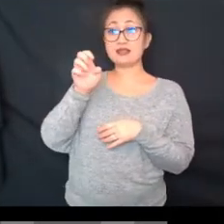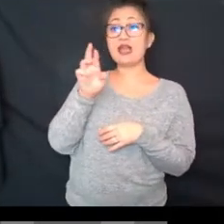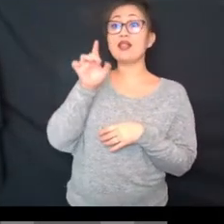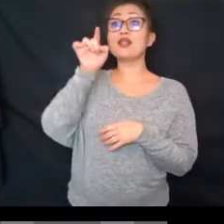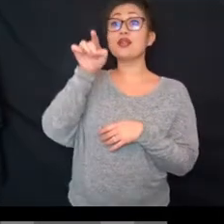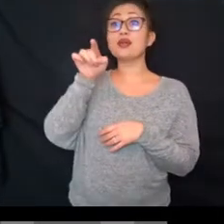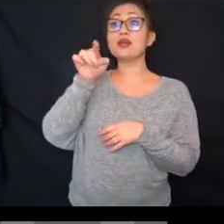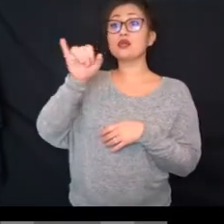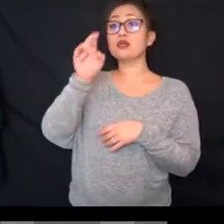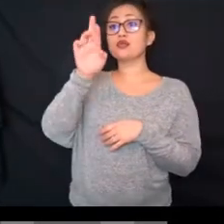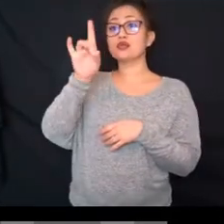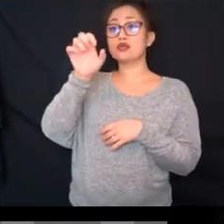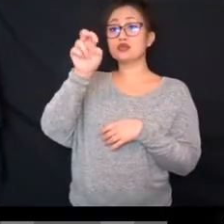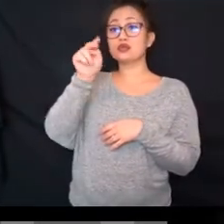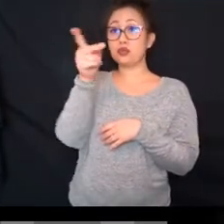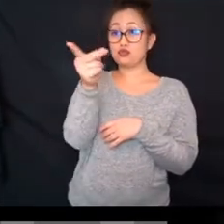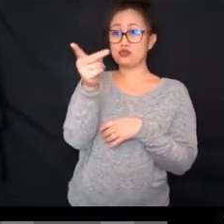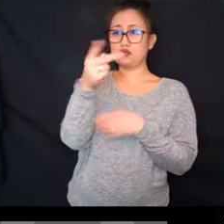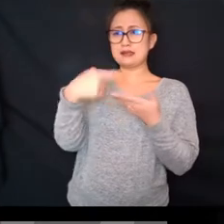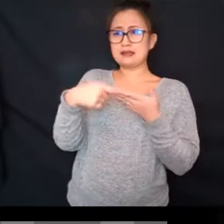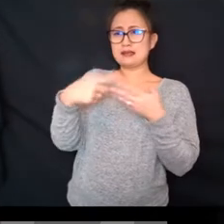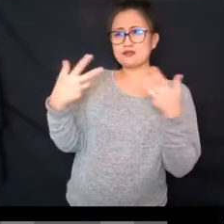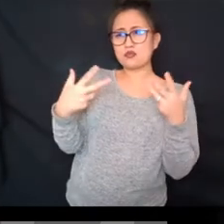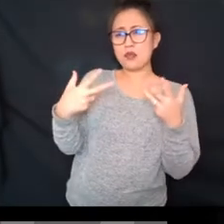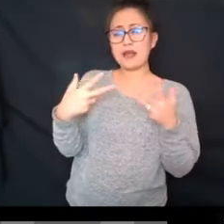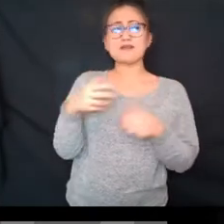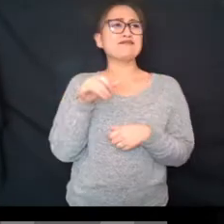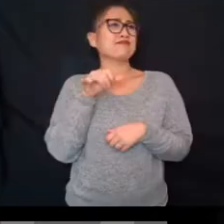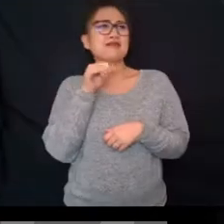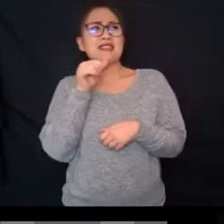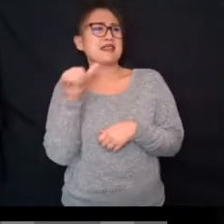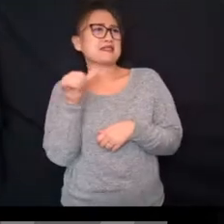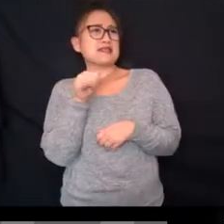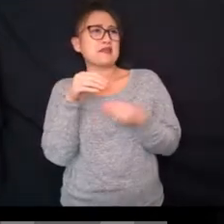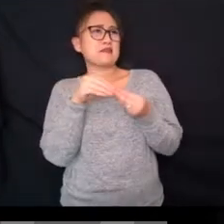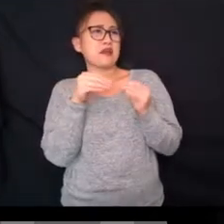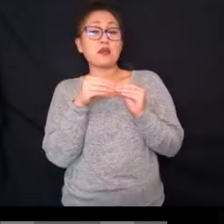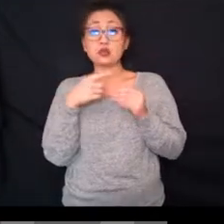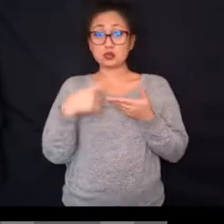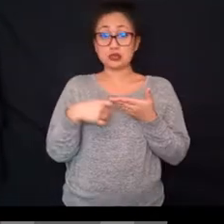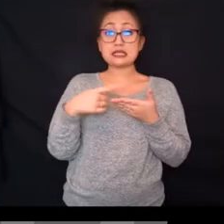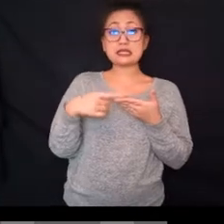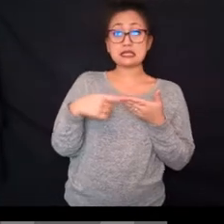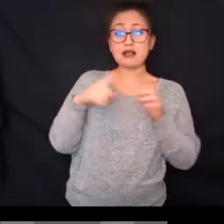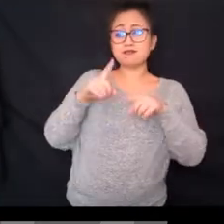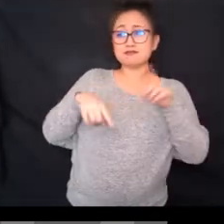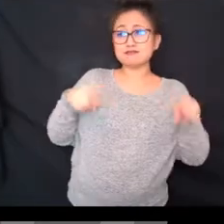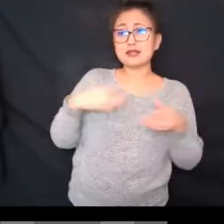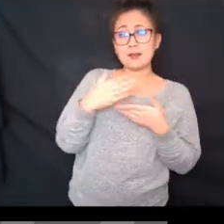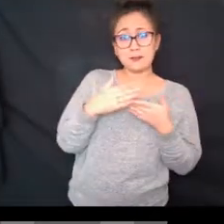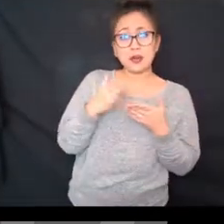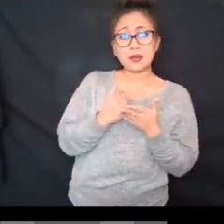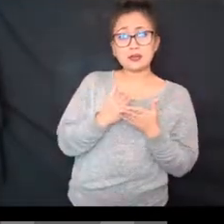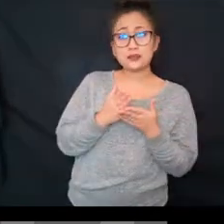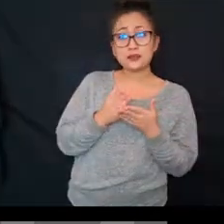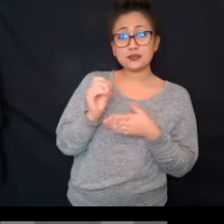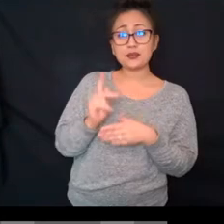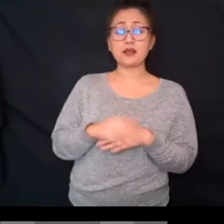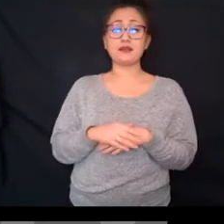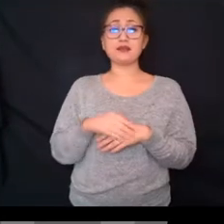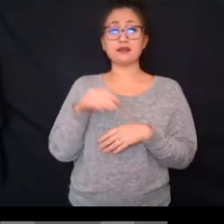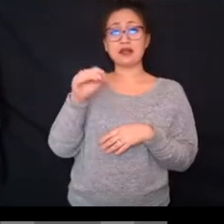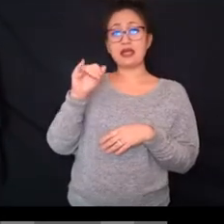the same numbers. They're not the same number. So did you talk about that there were different parts? Different parts. Isabella and Molly,